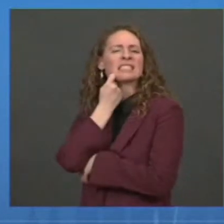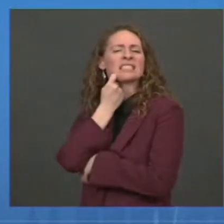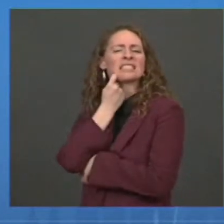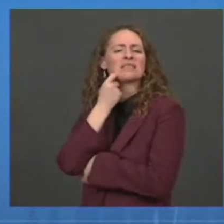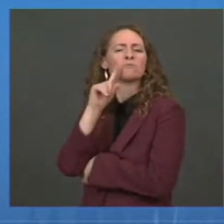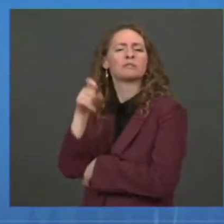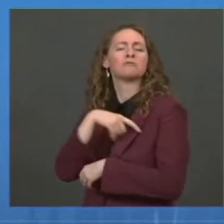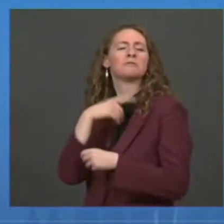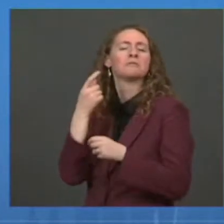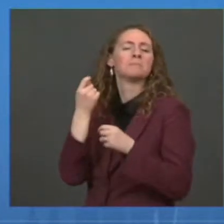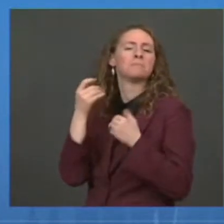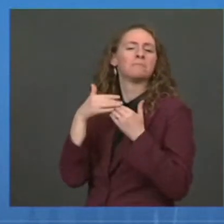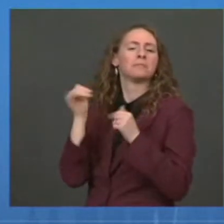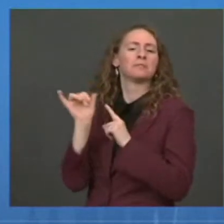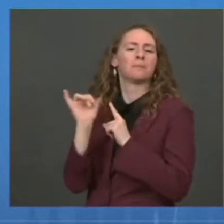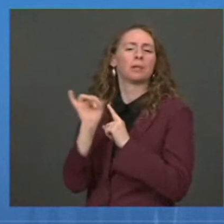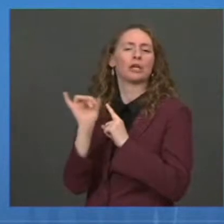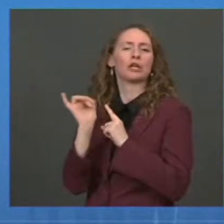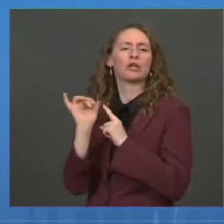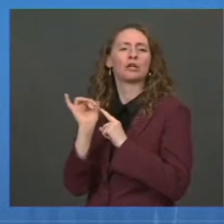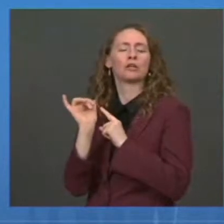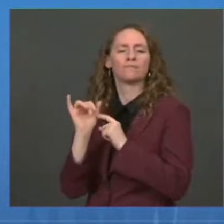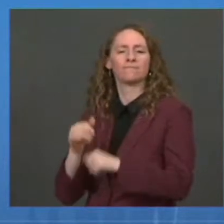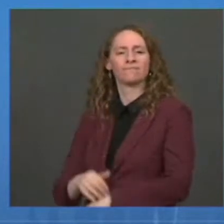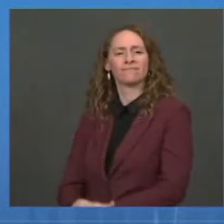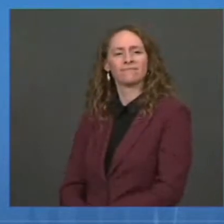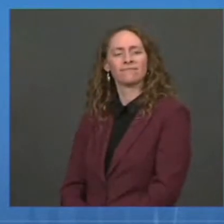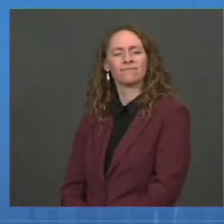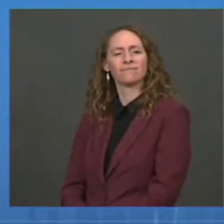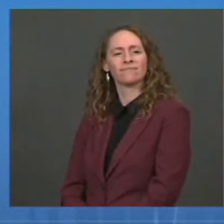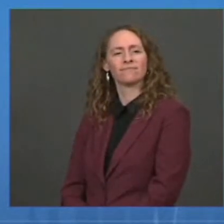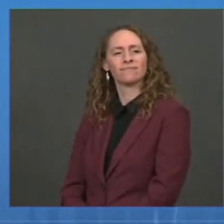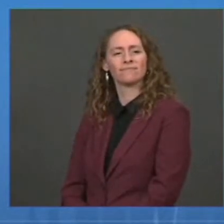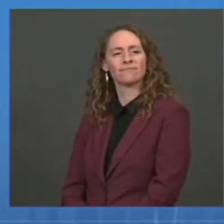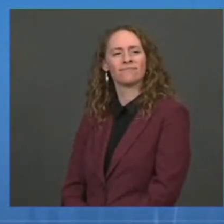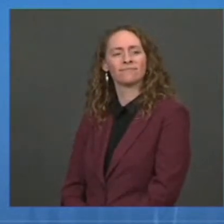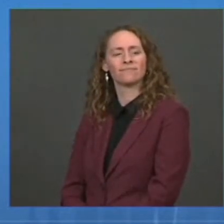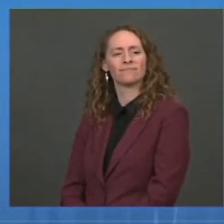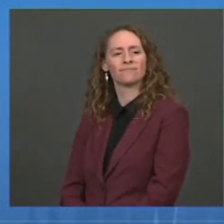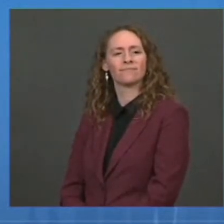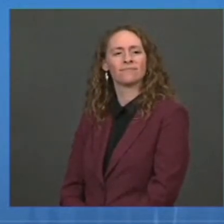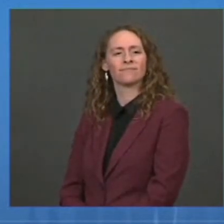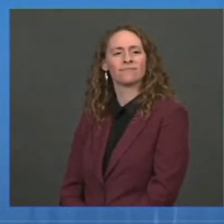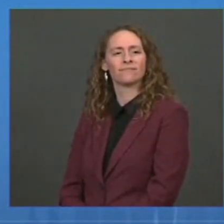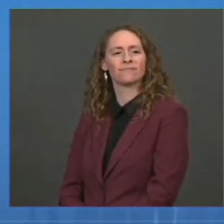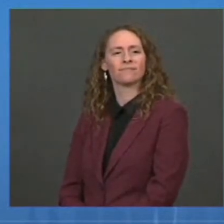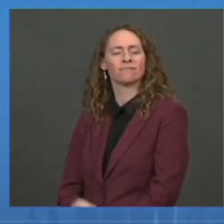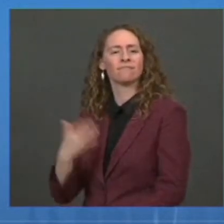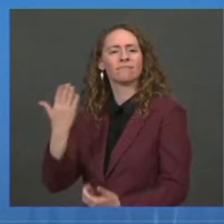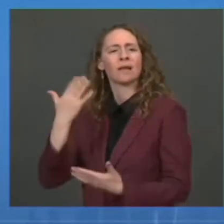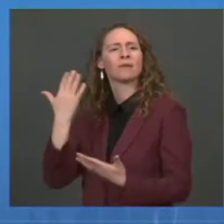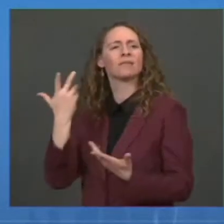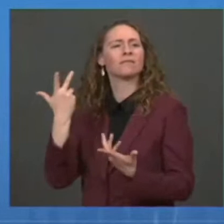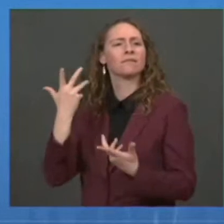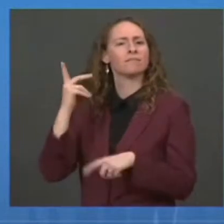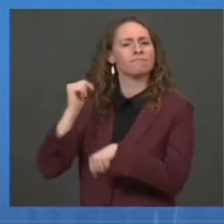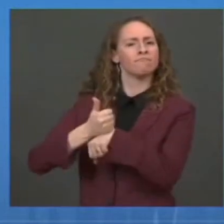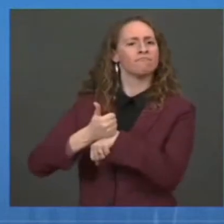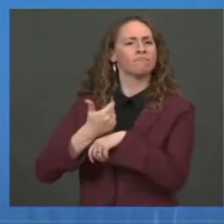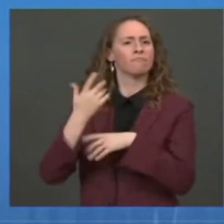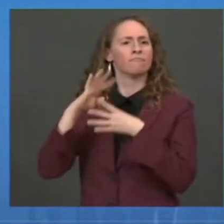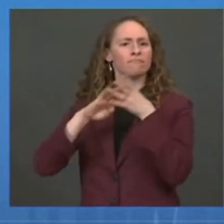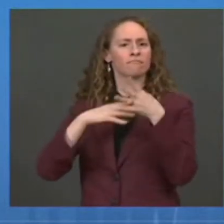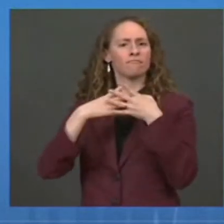false deadline? Do you think that there will be a moment in the next few weeks where we really have a clear picture, or is it going to take months before we